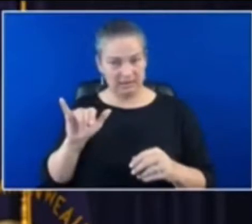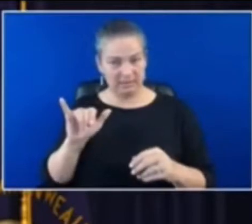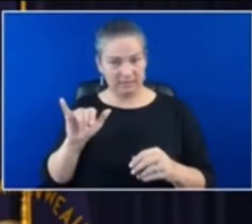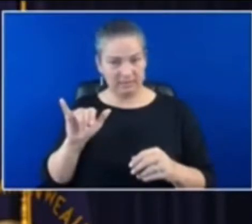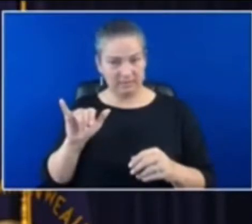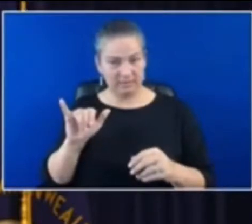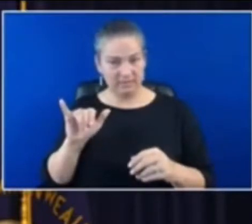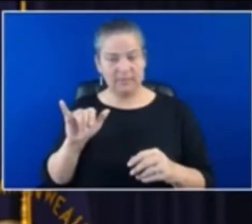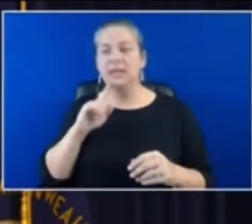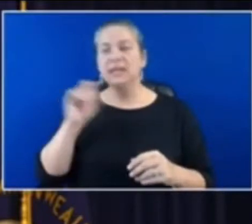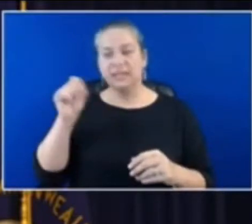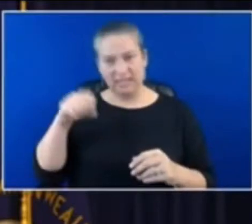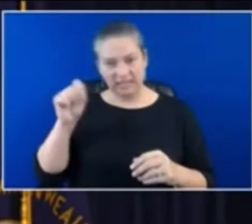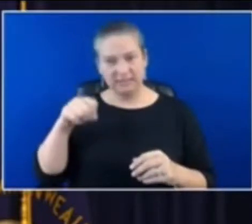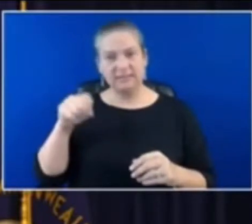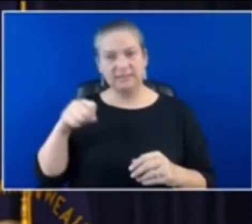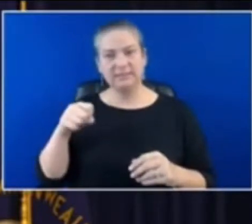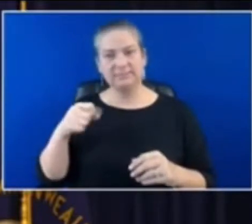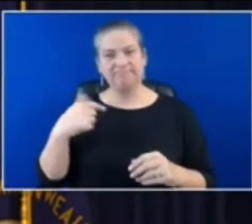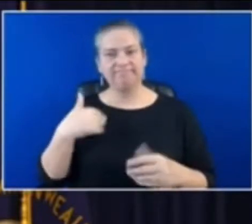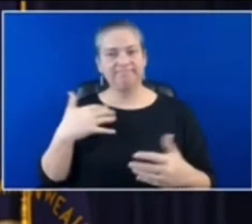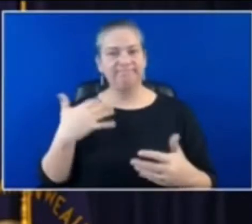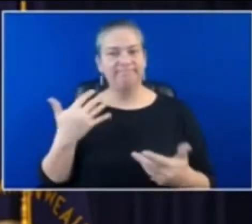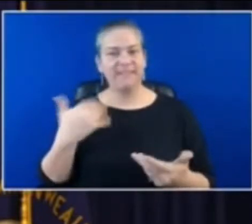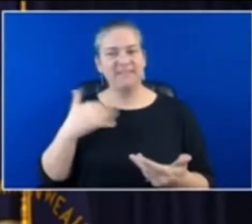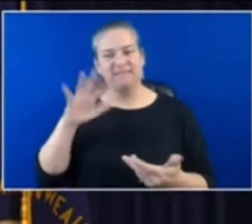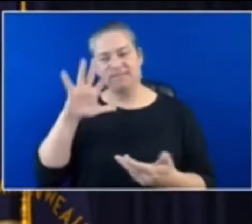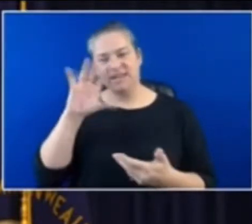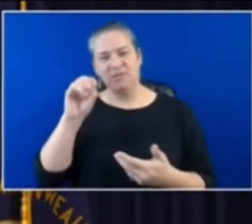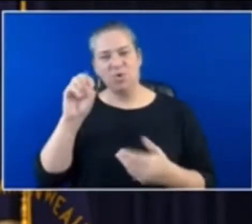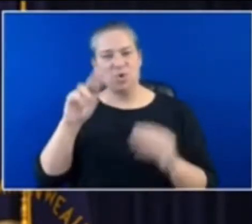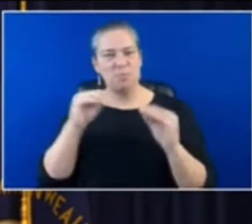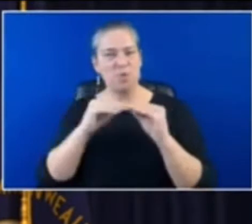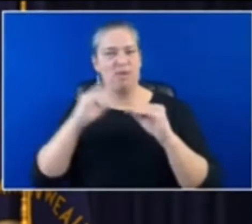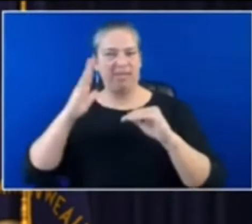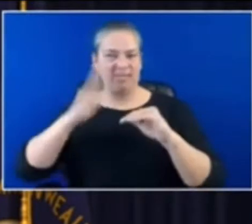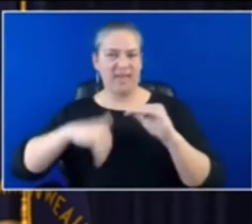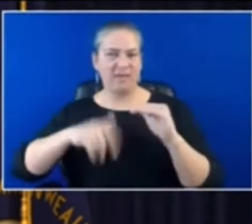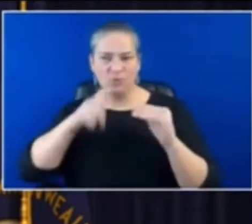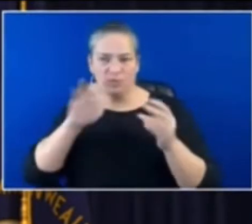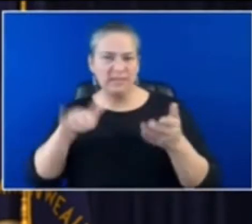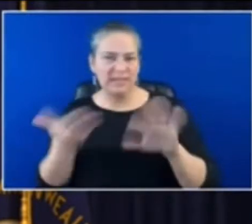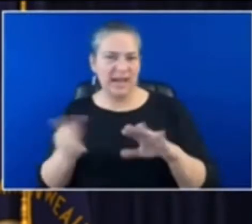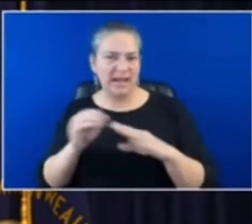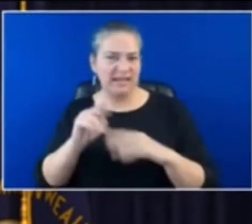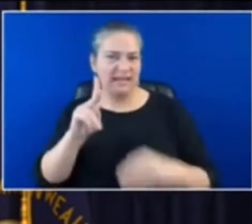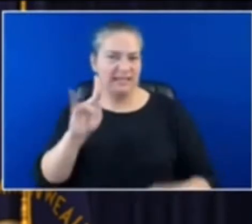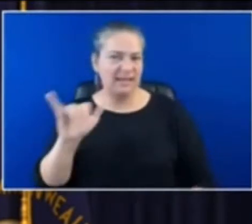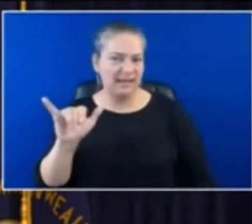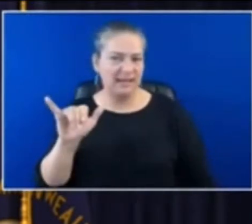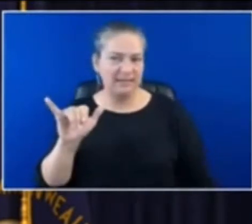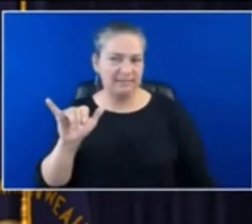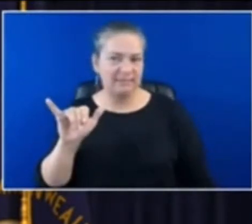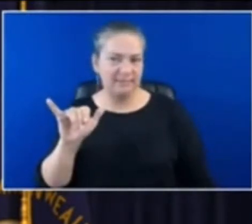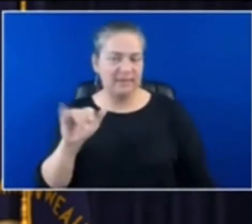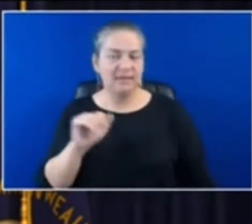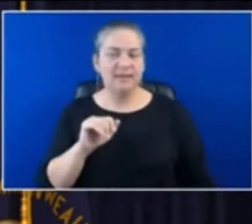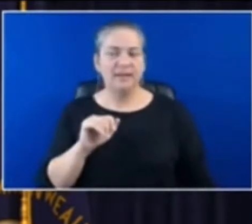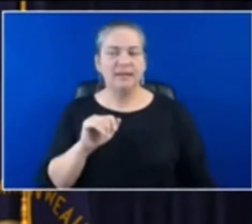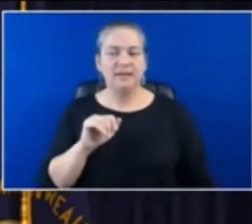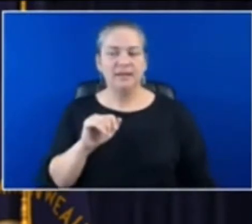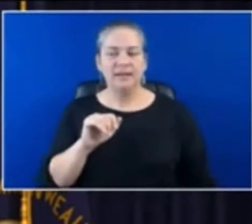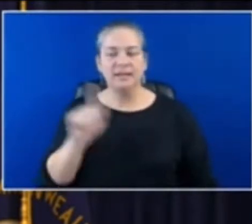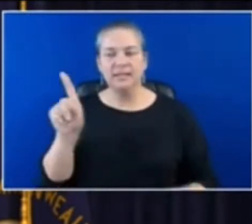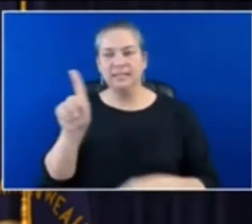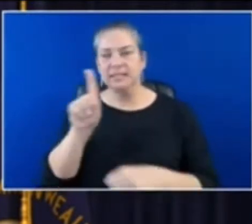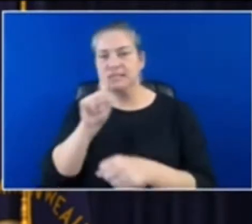yes, I fear that there are more than 50 dead in Kentucky. You know, confirmation on each individual is